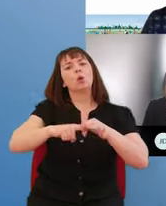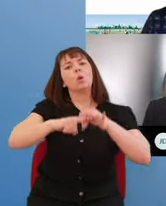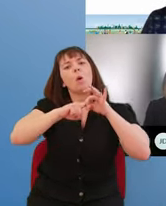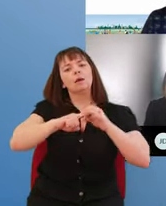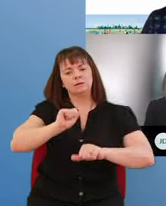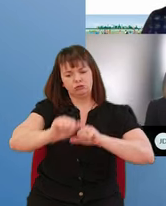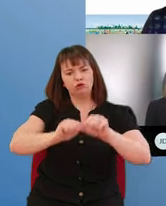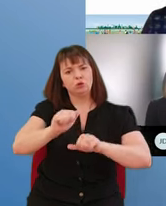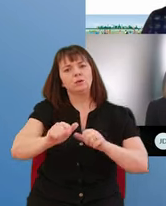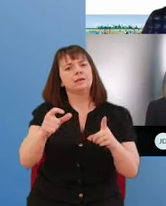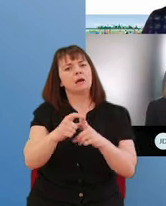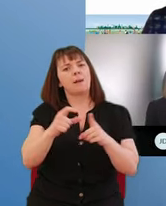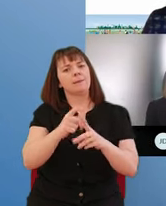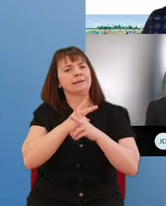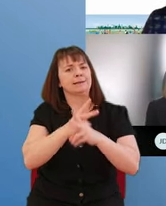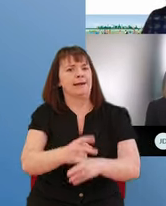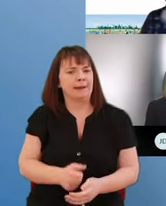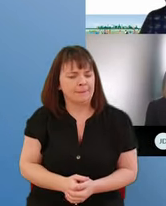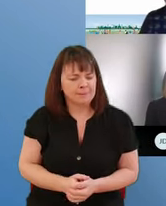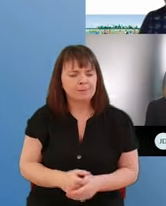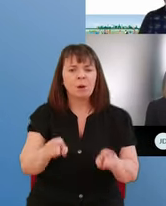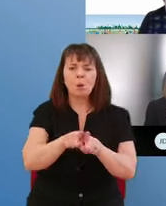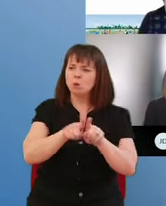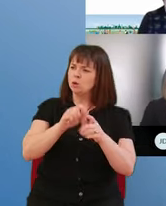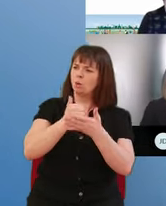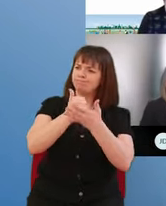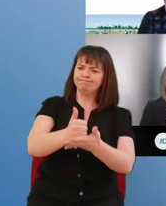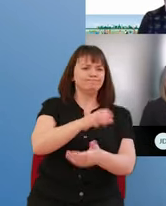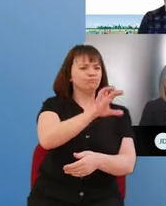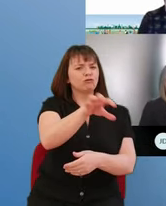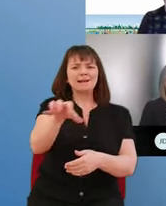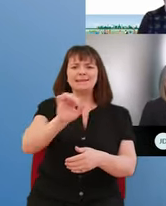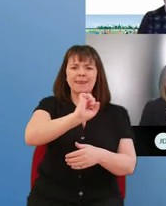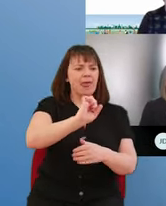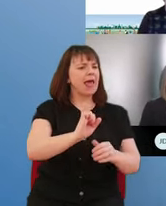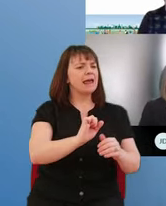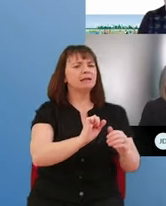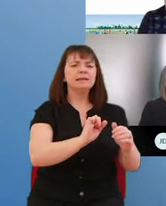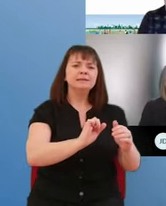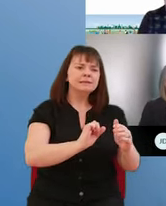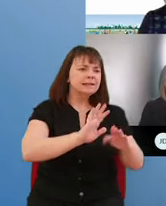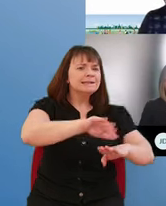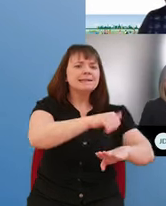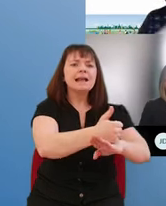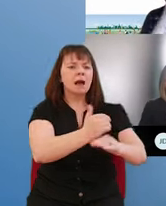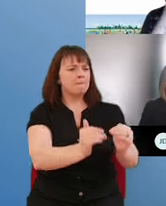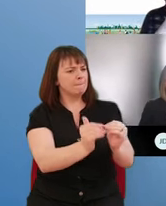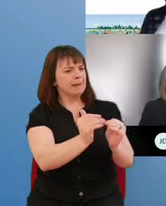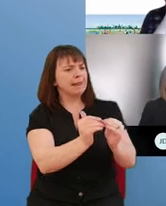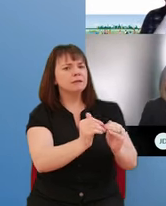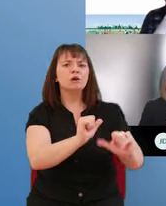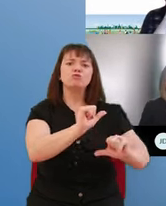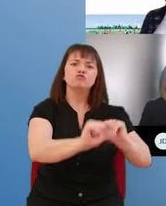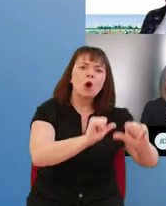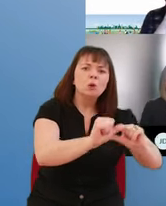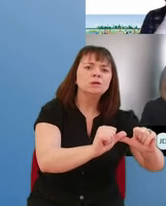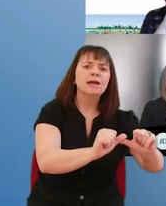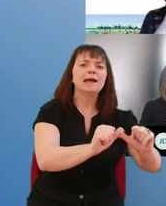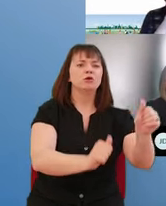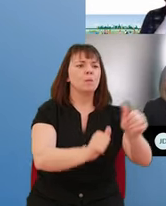is restored. So we think that that will be considered to be a beneficial thing, not just for people with diabetes, but actually also for the